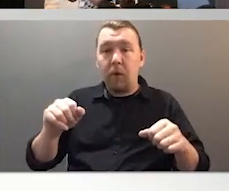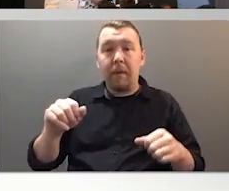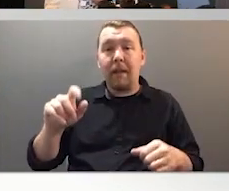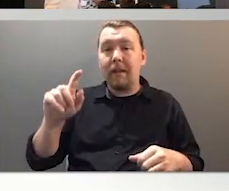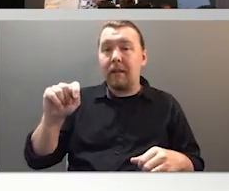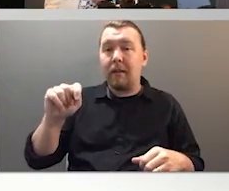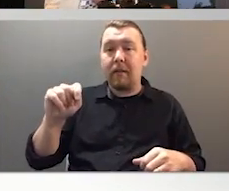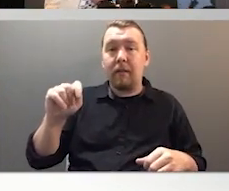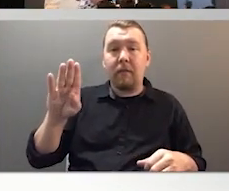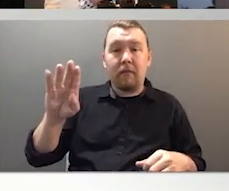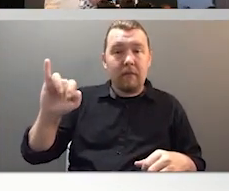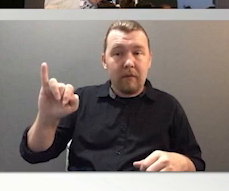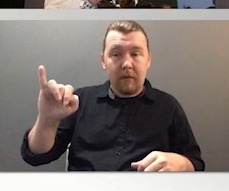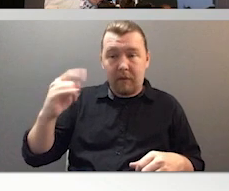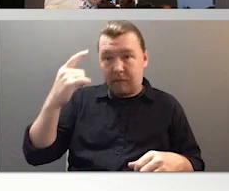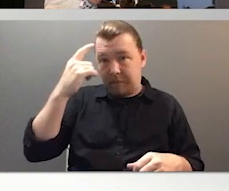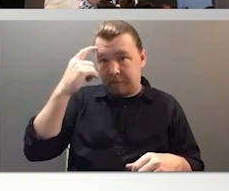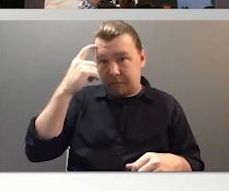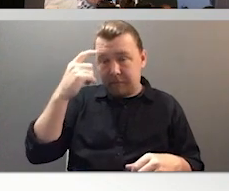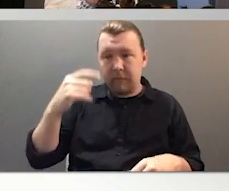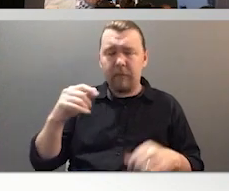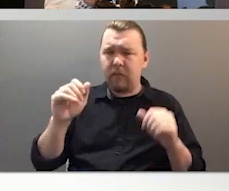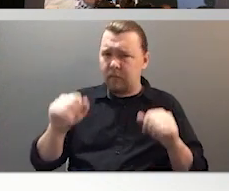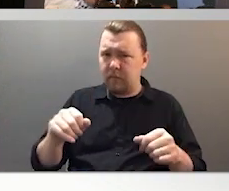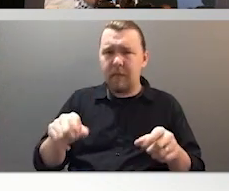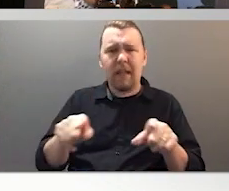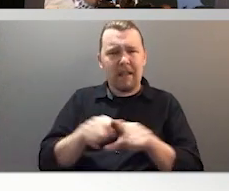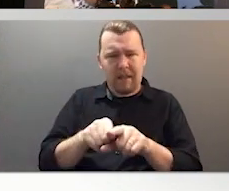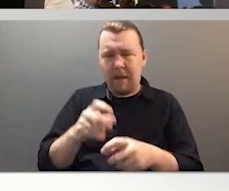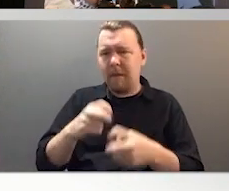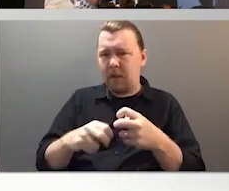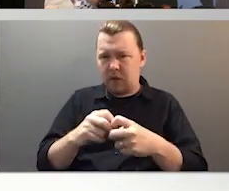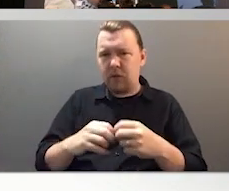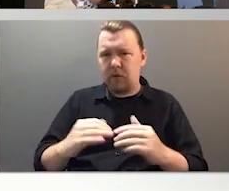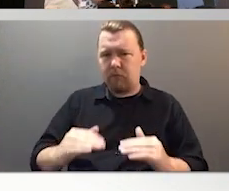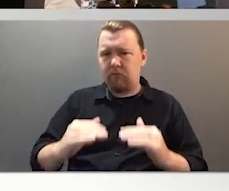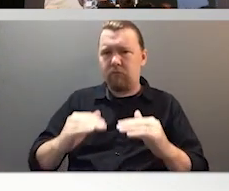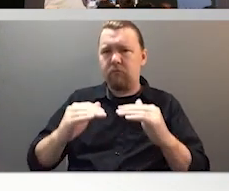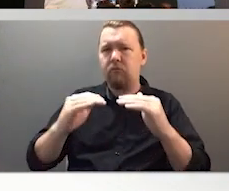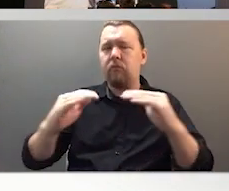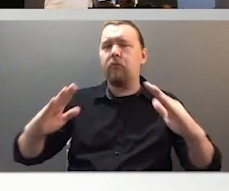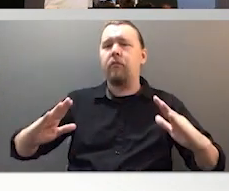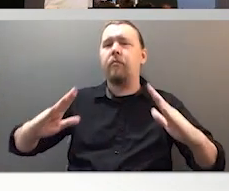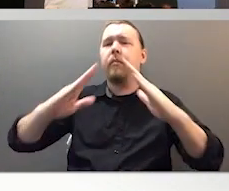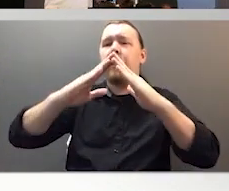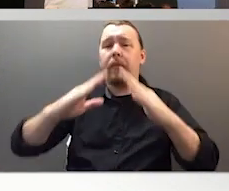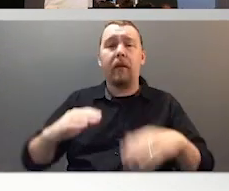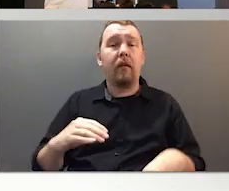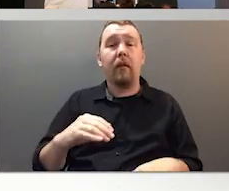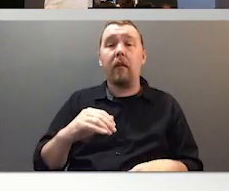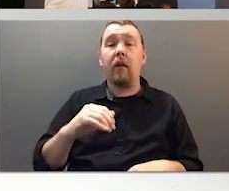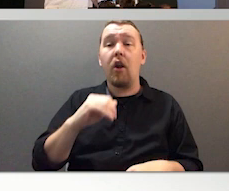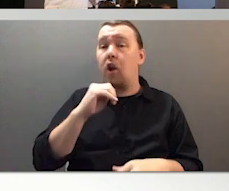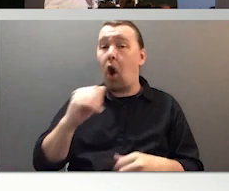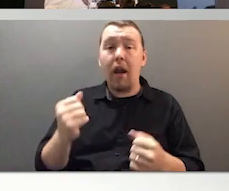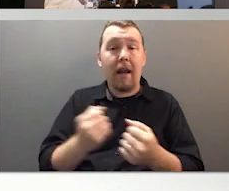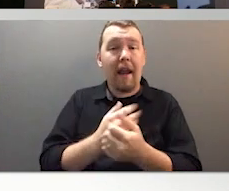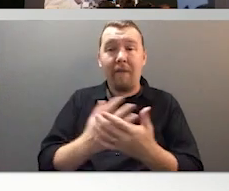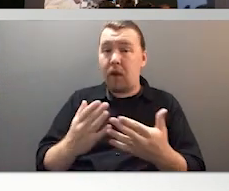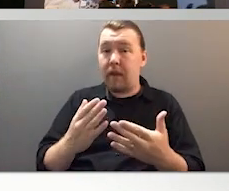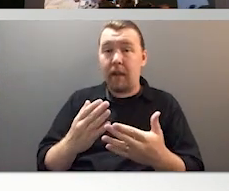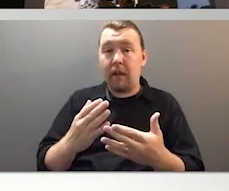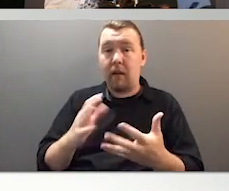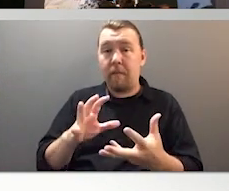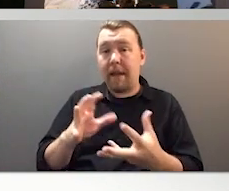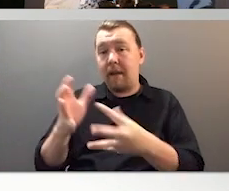have the same kind of issues kind of going up the pyramid. So there can be a plethora of things. Not everything will be impaired, but just